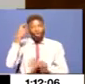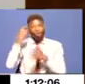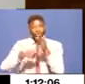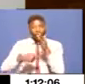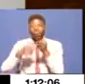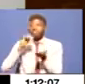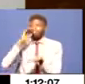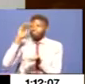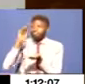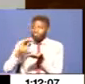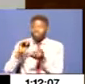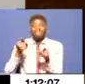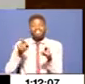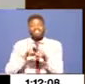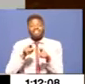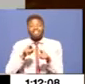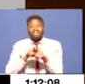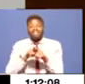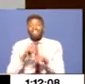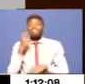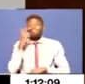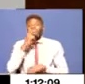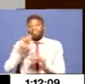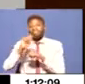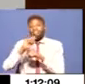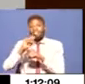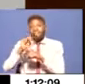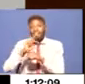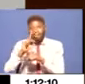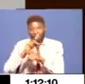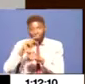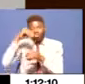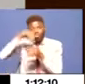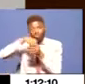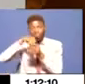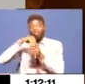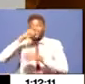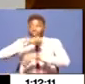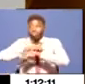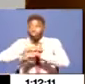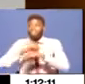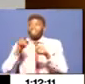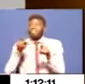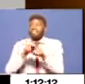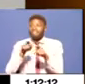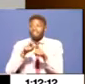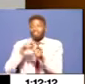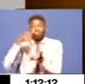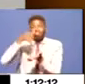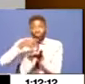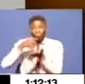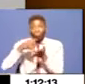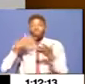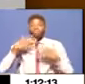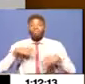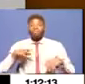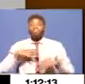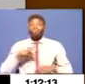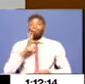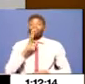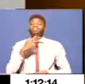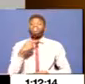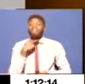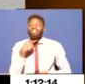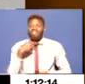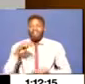of speech therapy in the school curriculum, inclusion of stutters in the National Council Board of People with Disability, abolishment